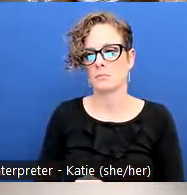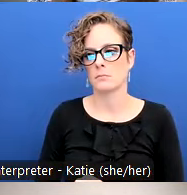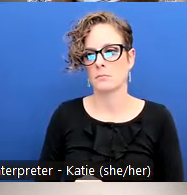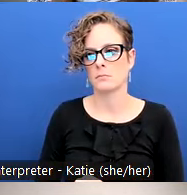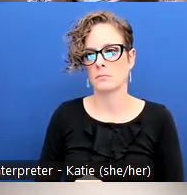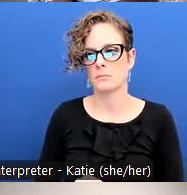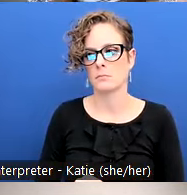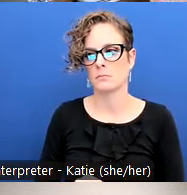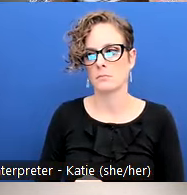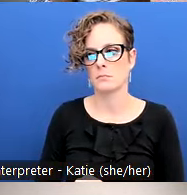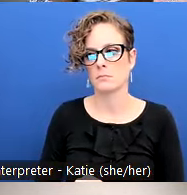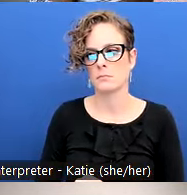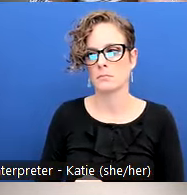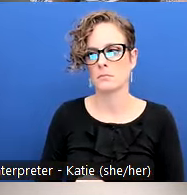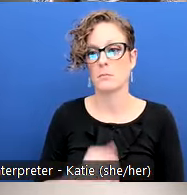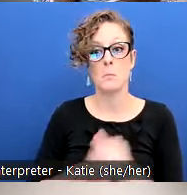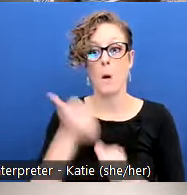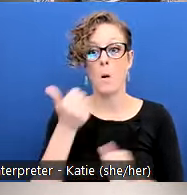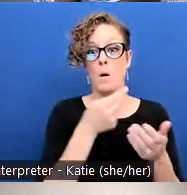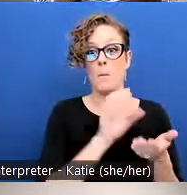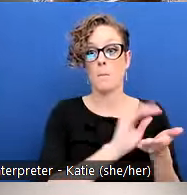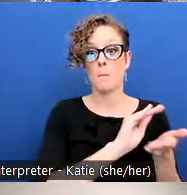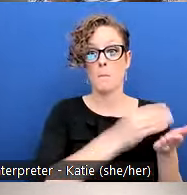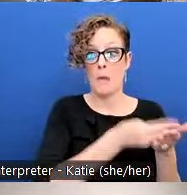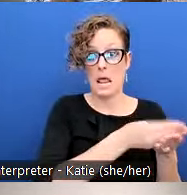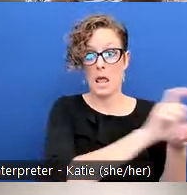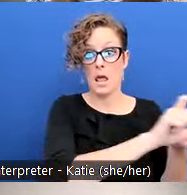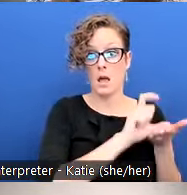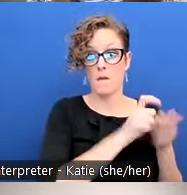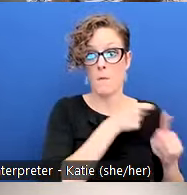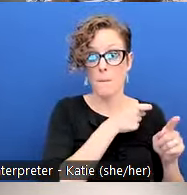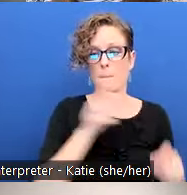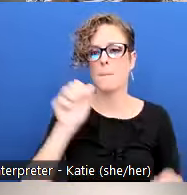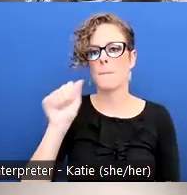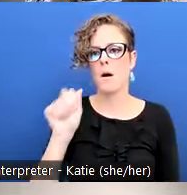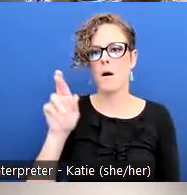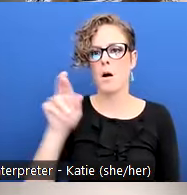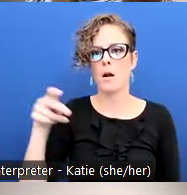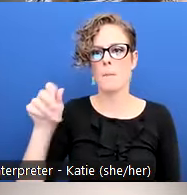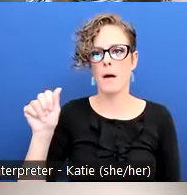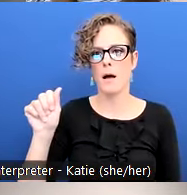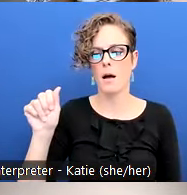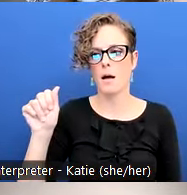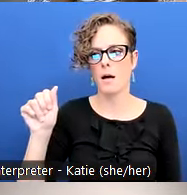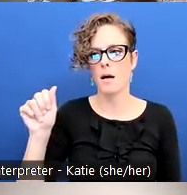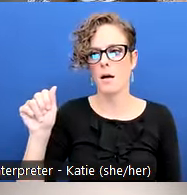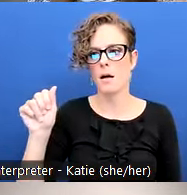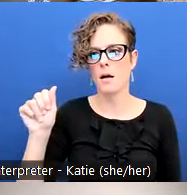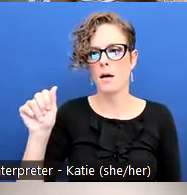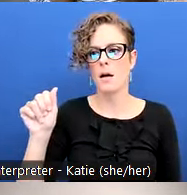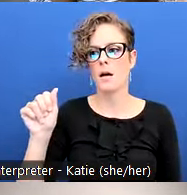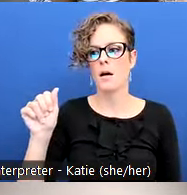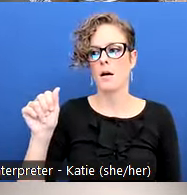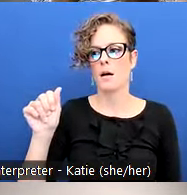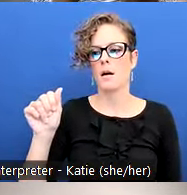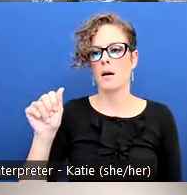it did come from ARPA funding, but there was an additional $6 million that